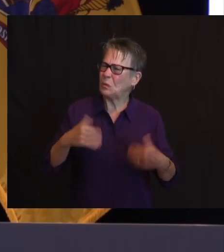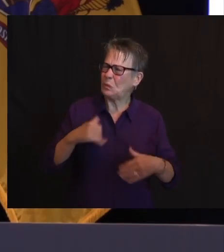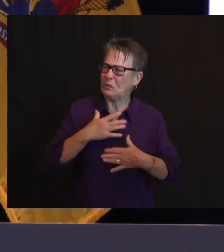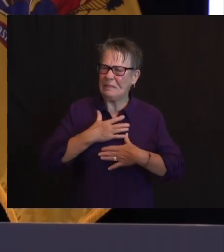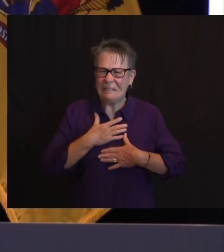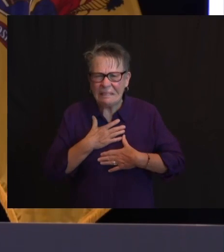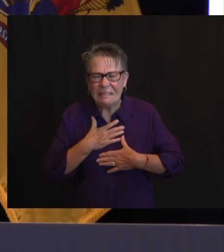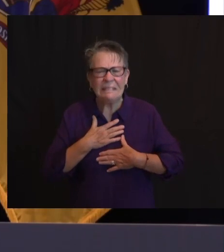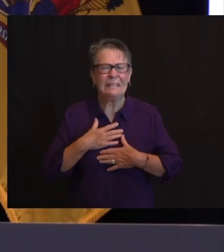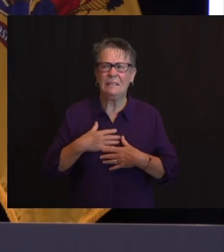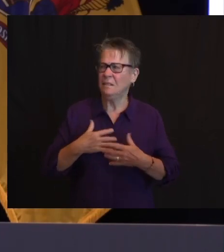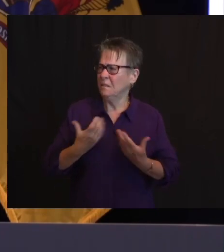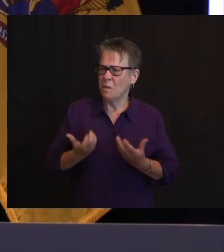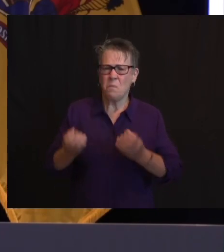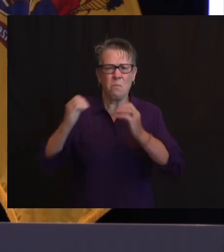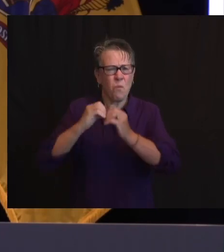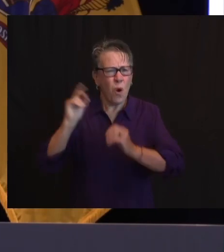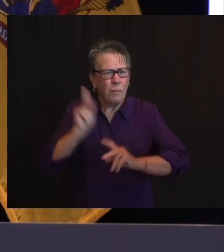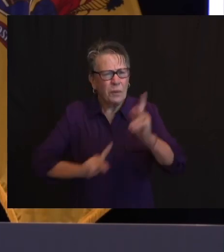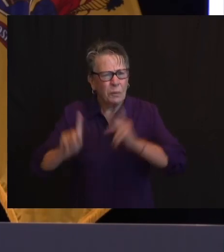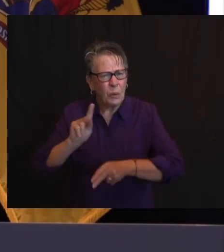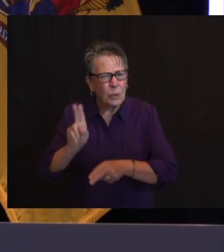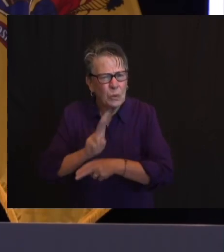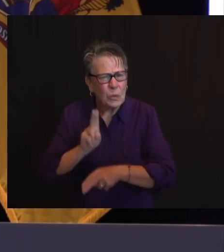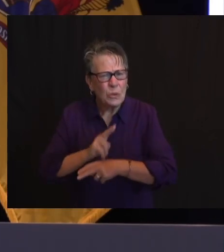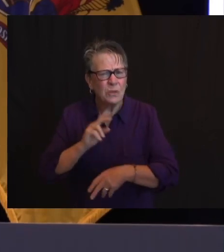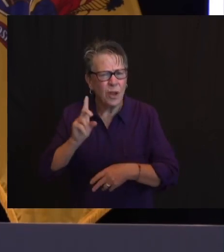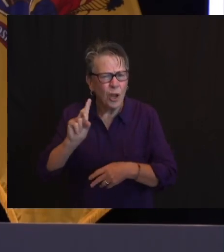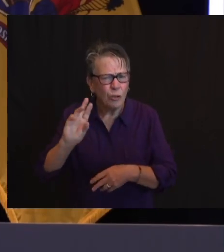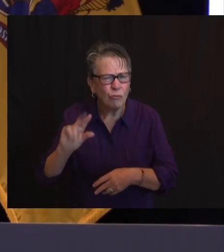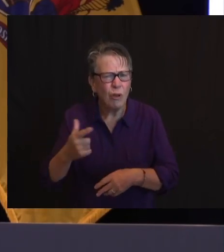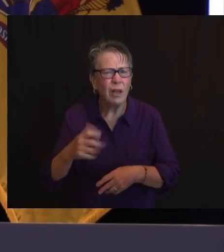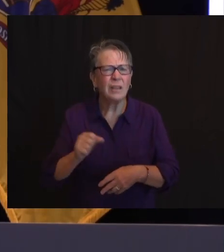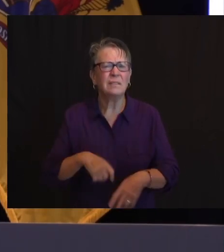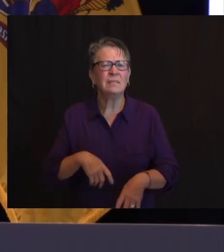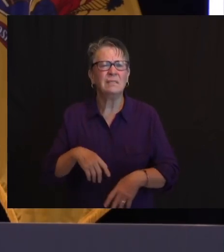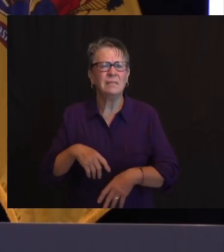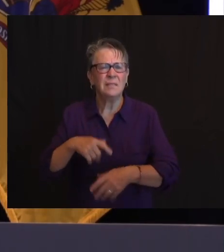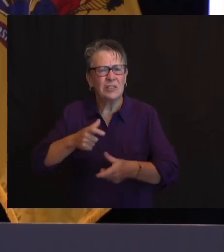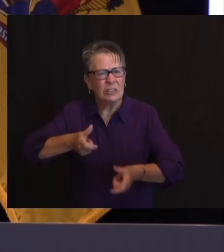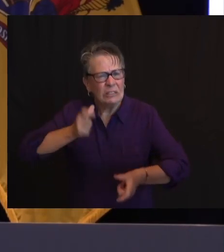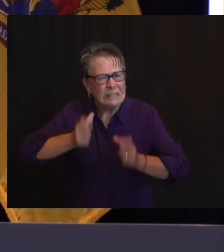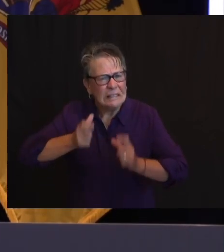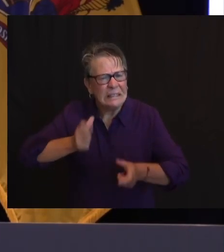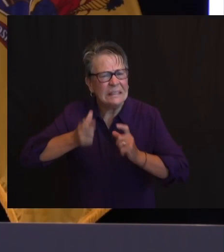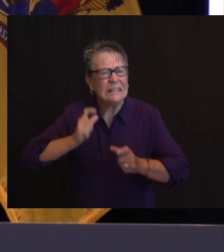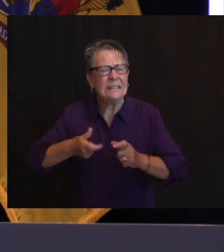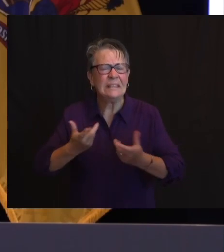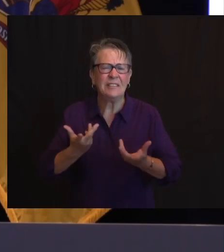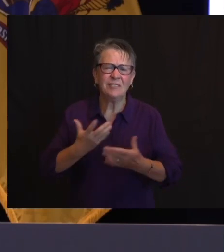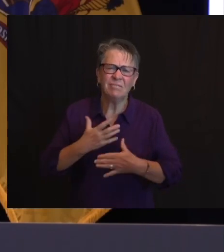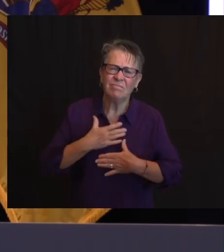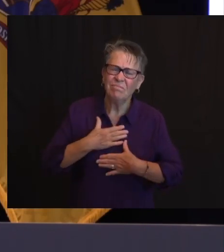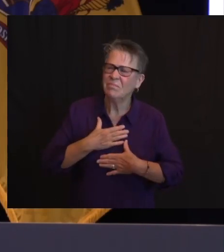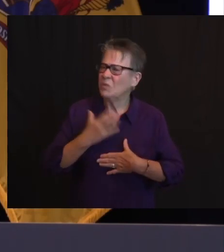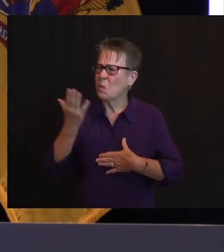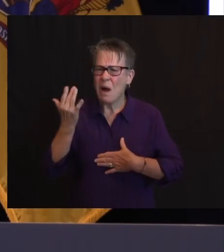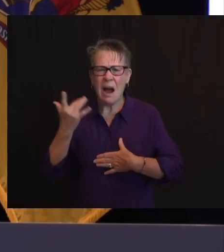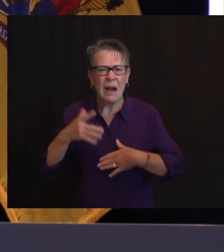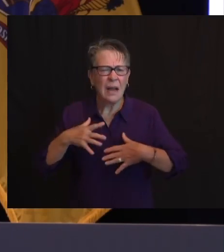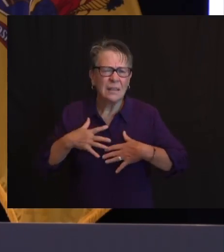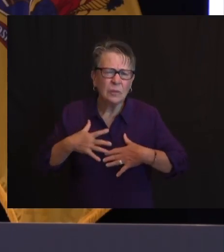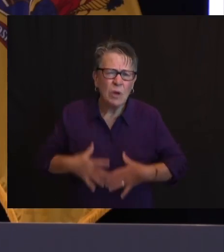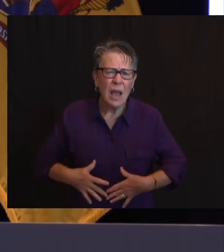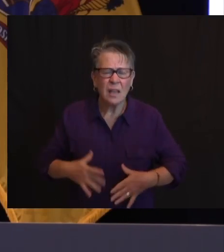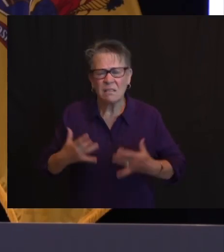do. Pat, I was very happy to see on the compliance report no reference to the wedding in the family on